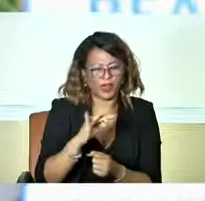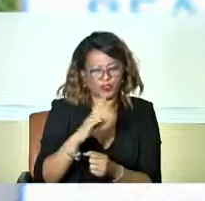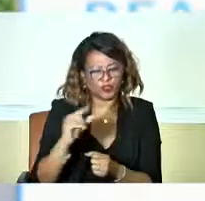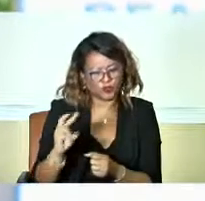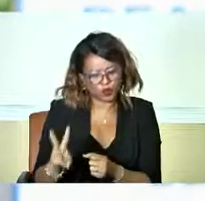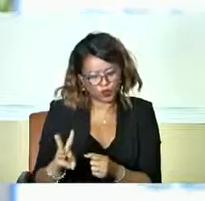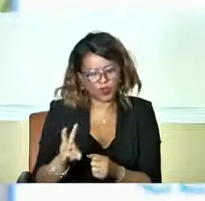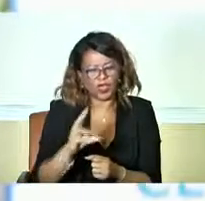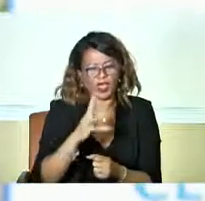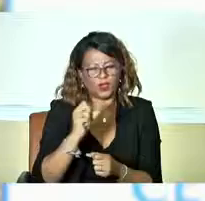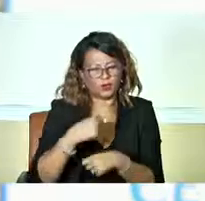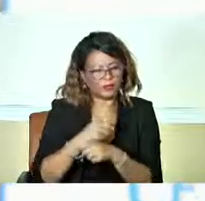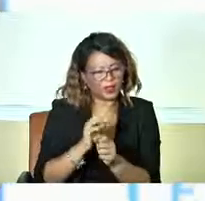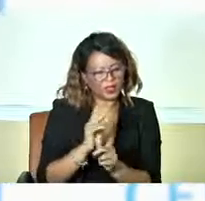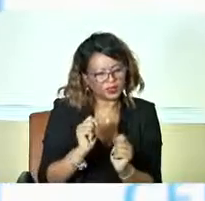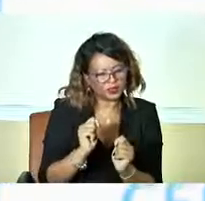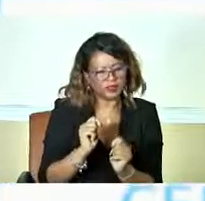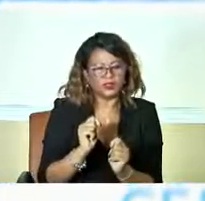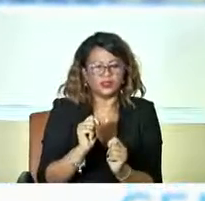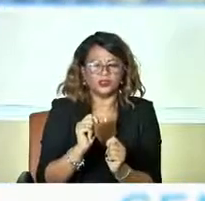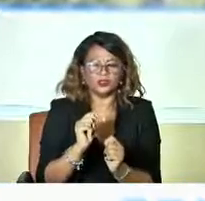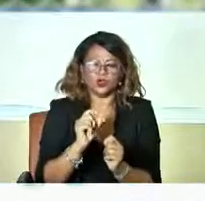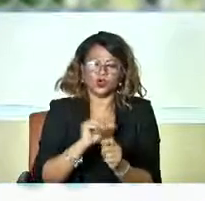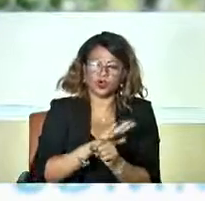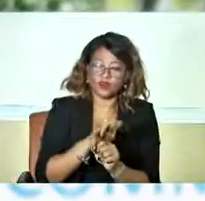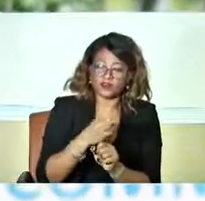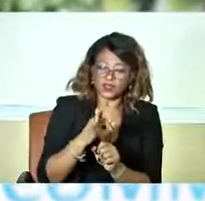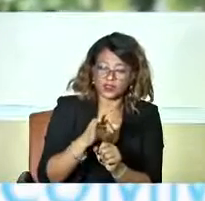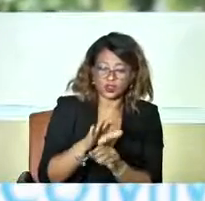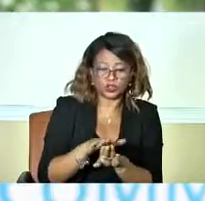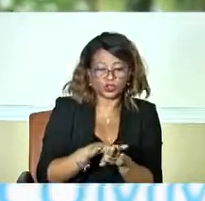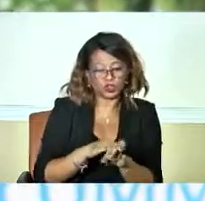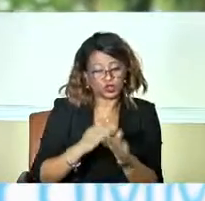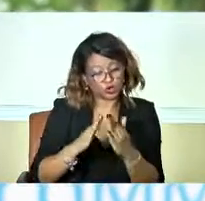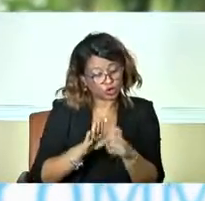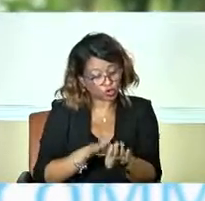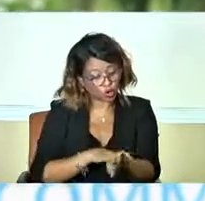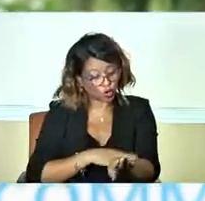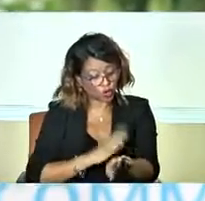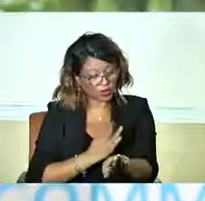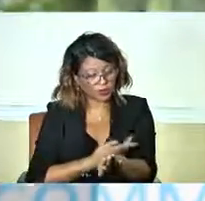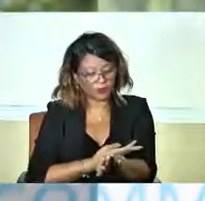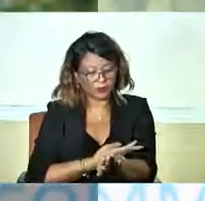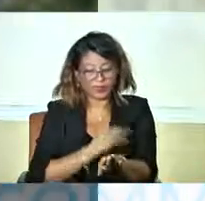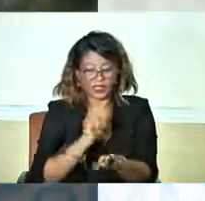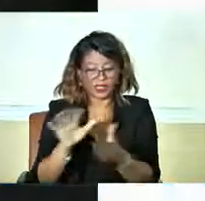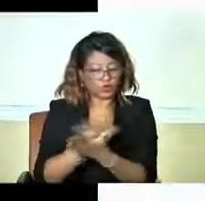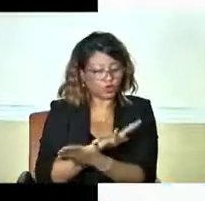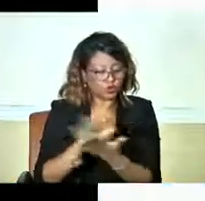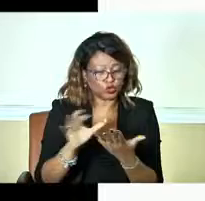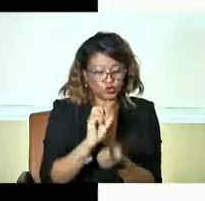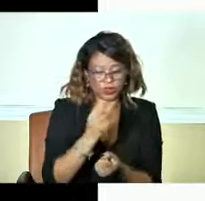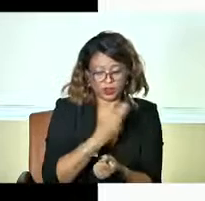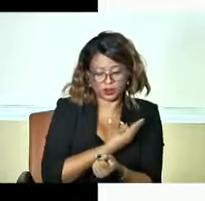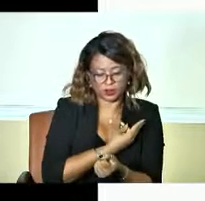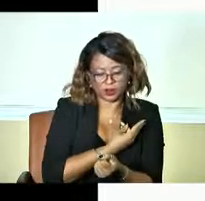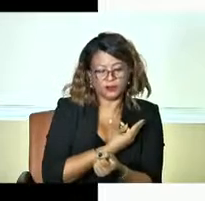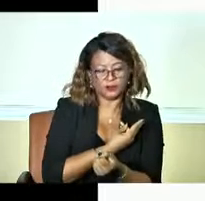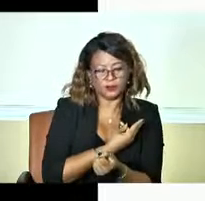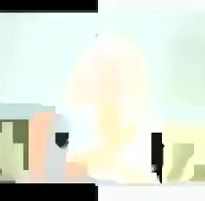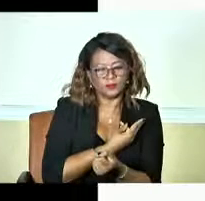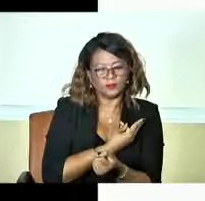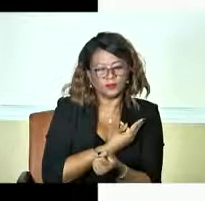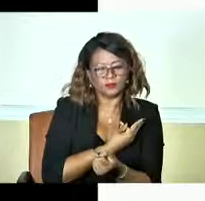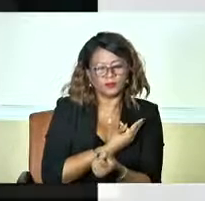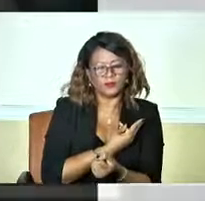We still made it. So COVID-19 came here to slow us down a bit, but COVID-19 can't destroy us.